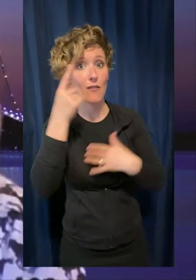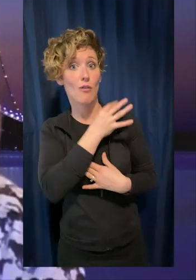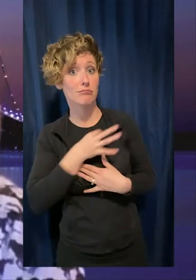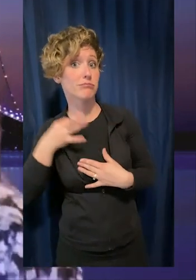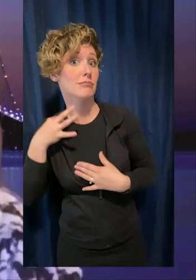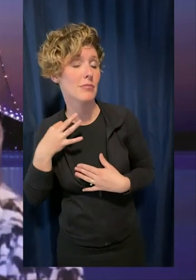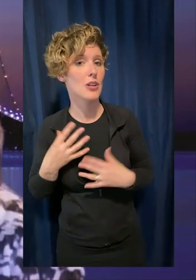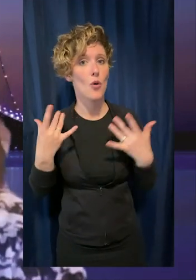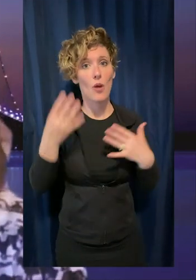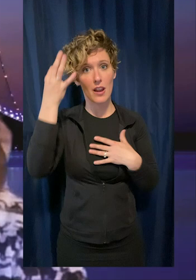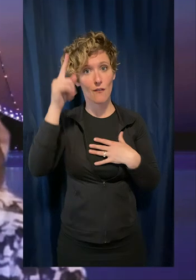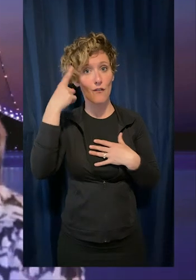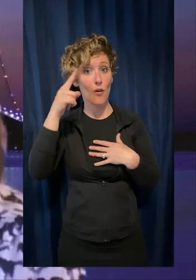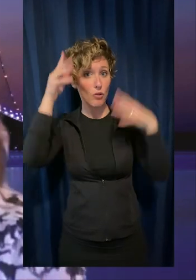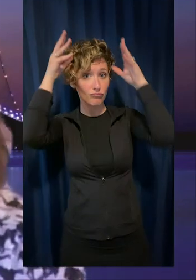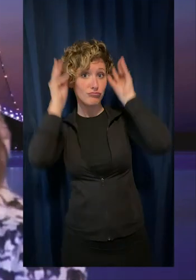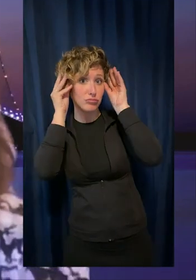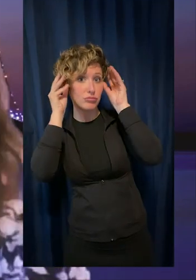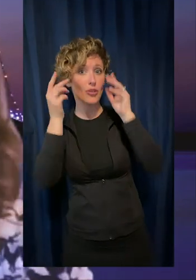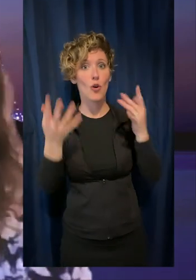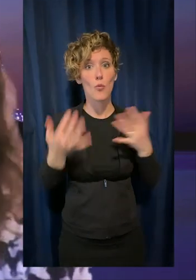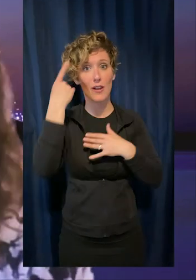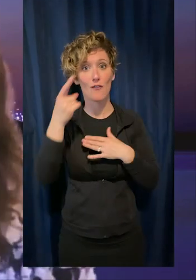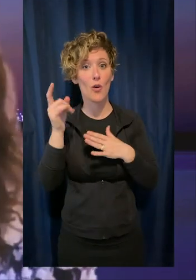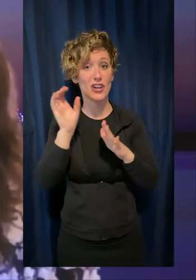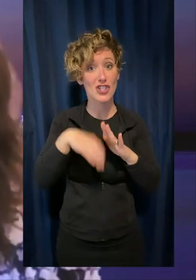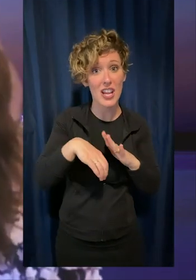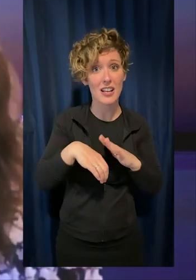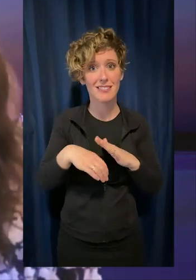curls, or another chance. Everyone is just waiting.